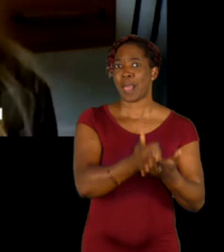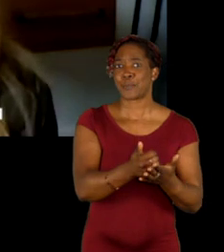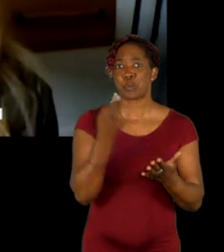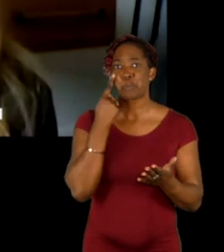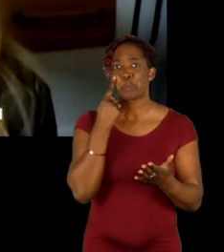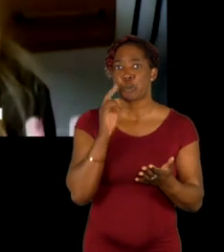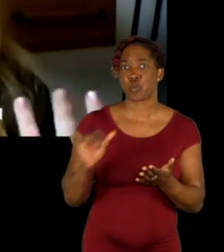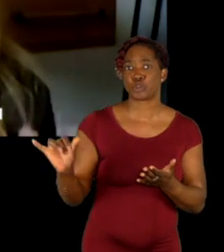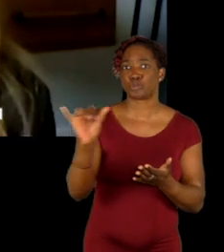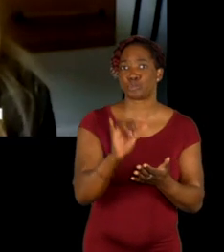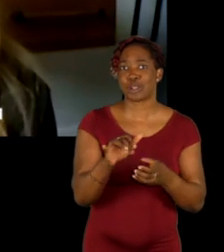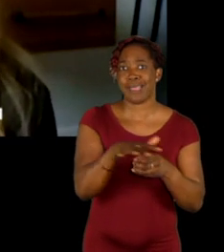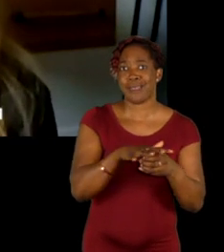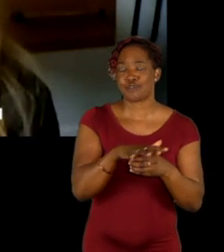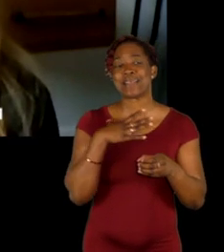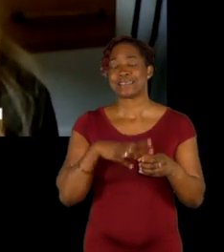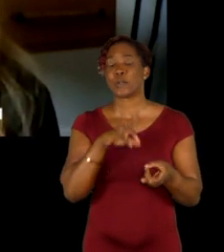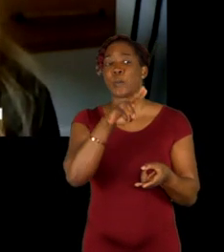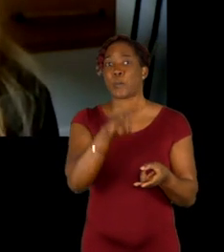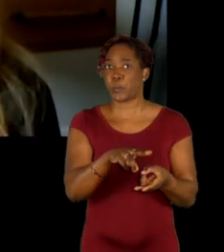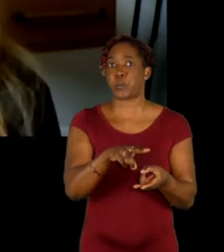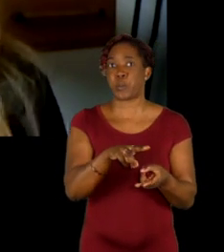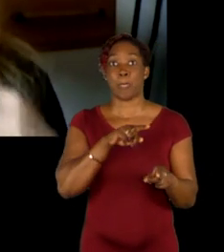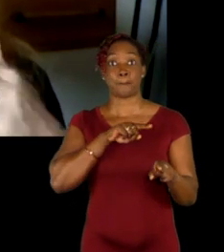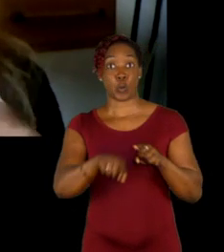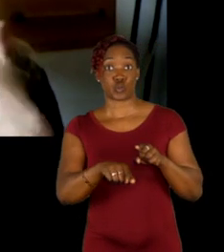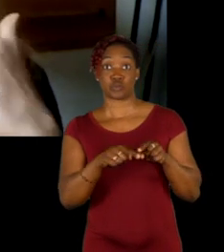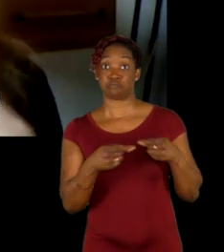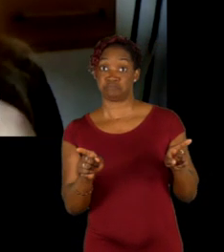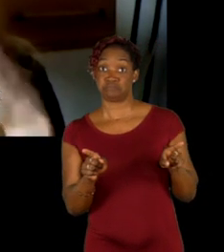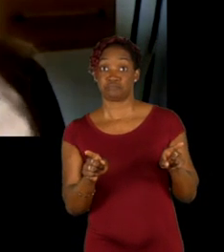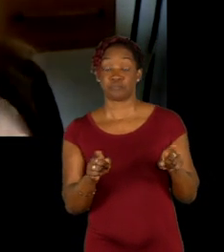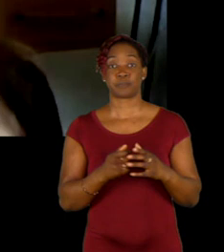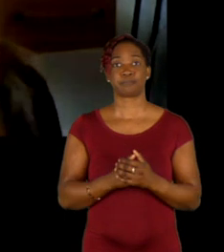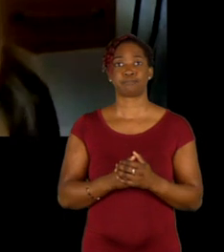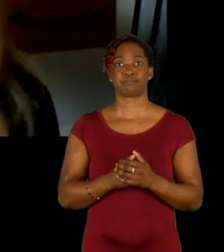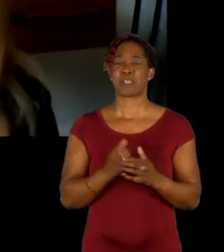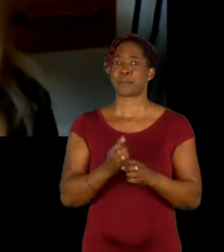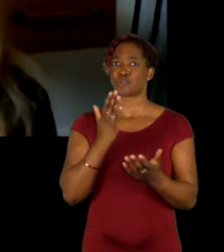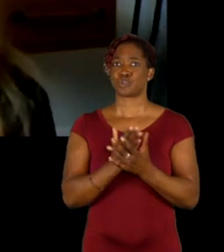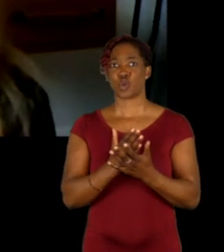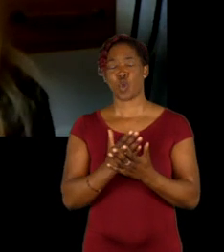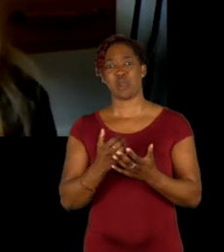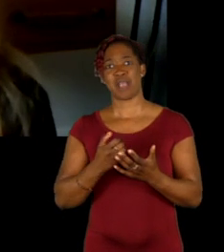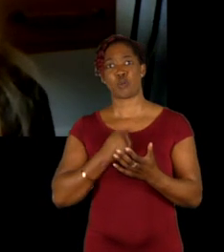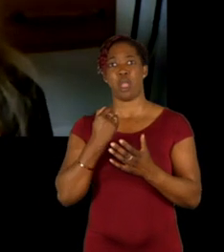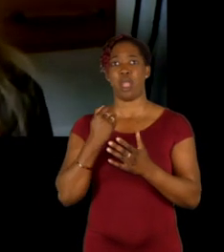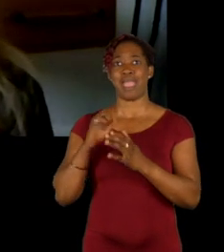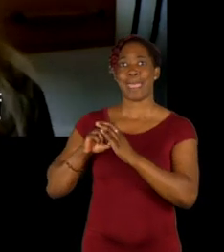which areas that we need to tackle the most and get those all important emissions reductions